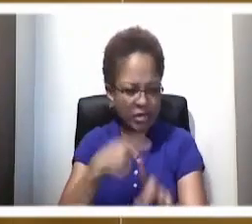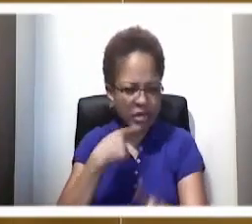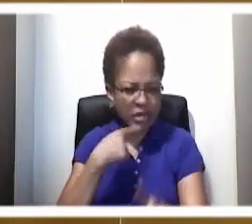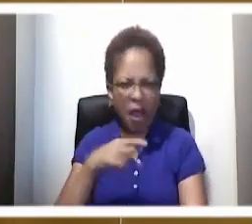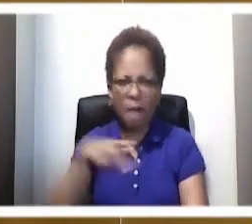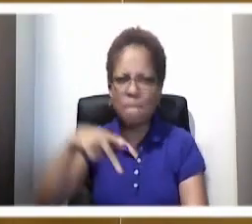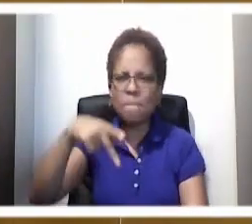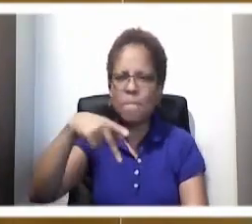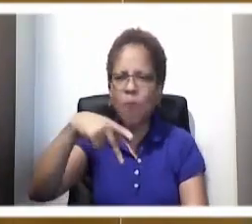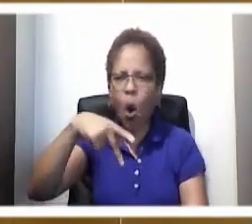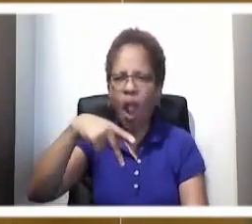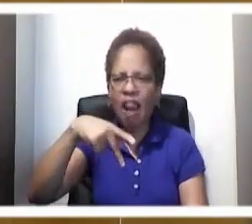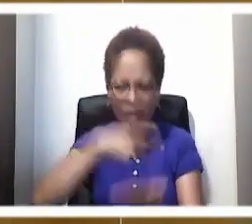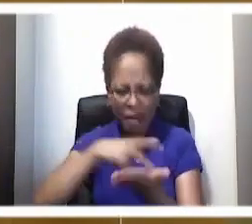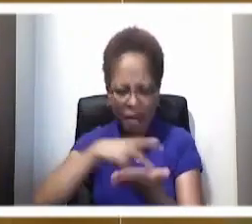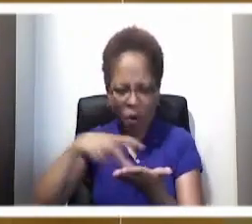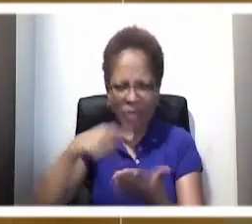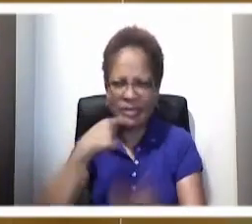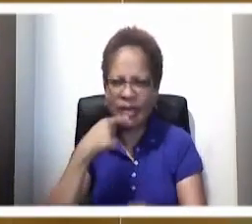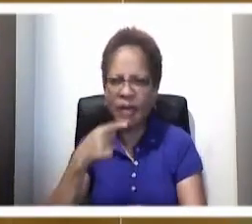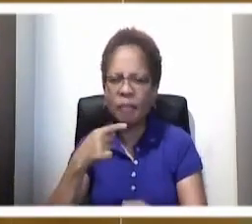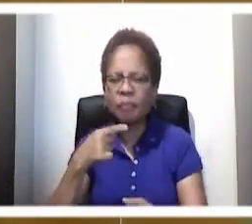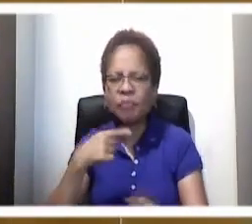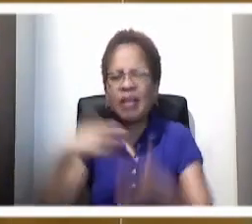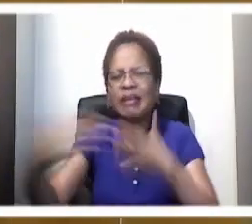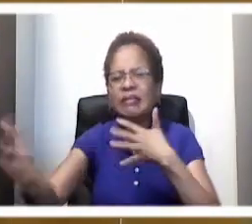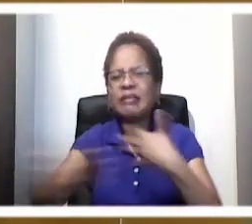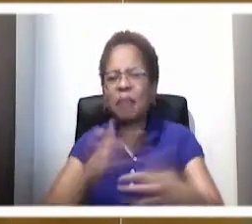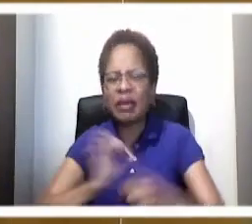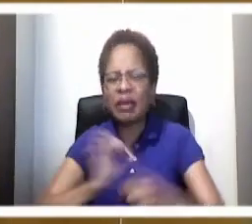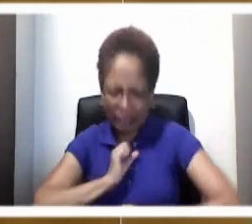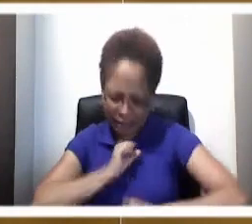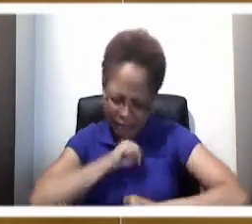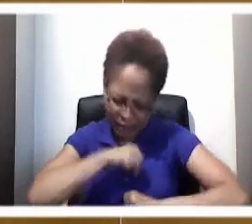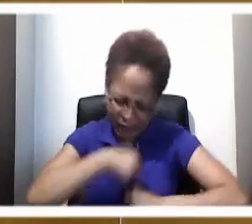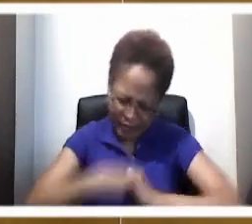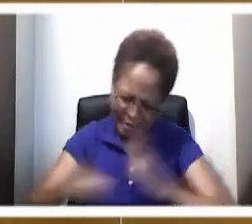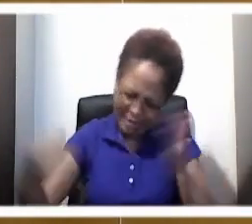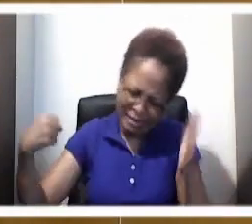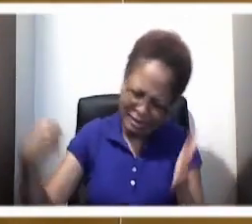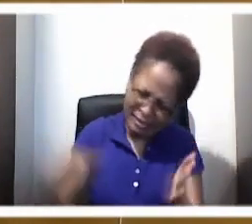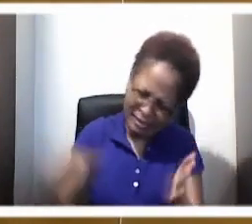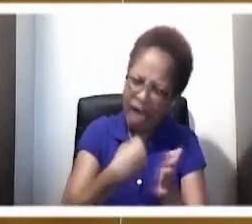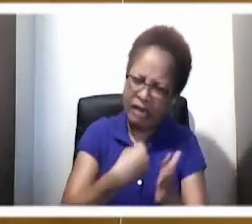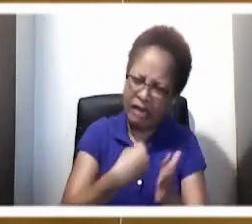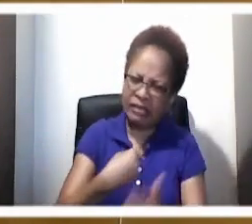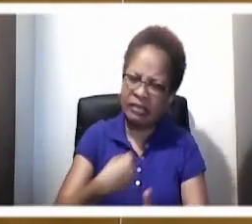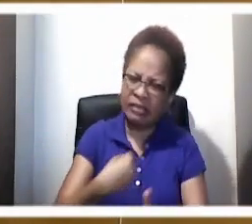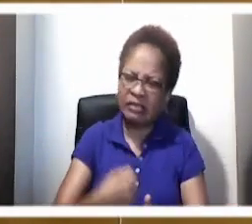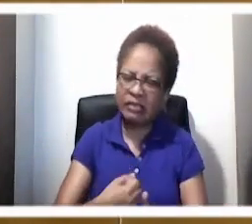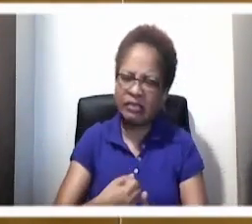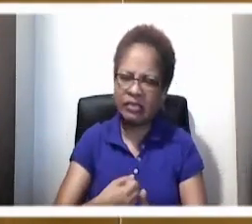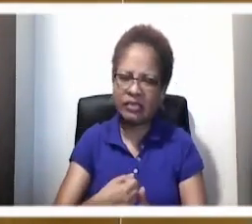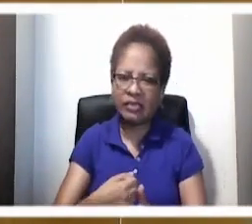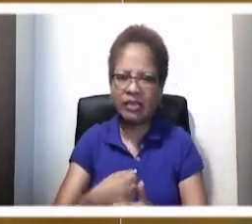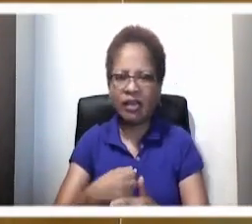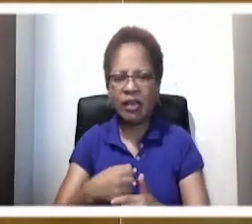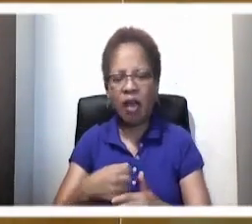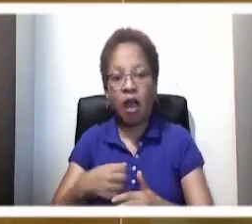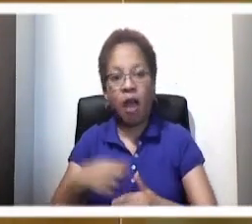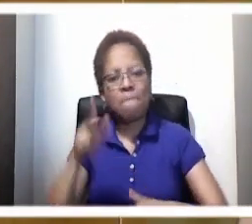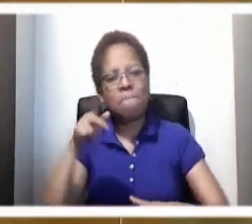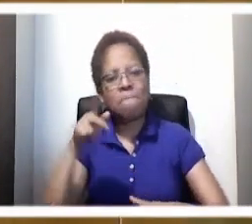suffering, in the face of these attacks, Paul is confident